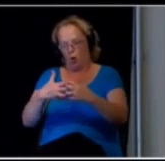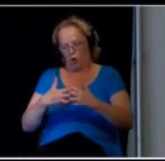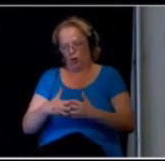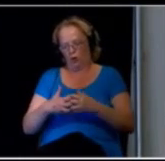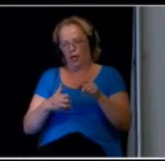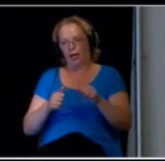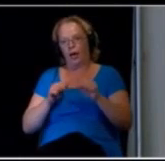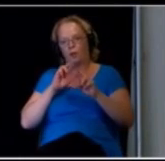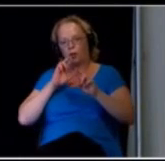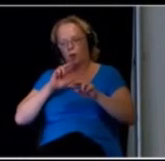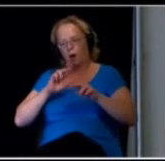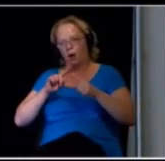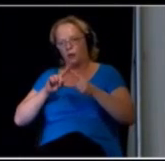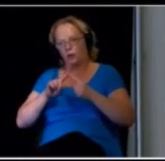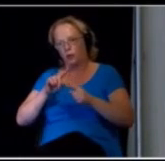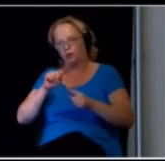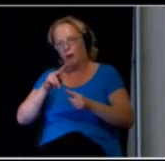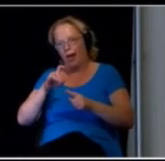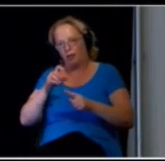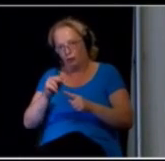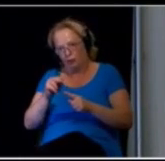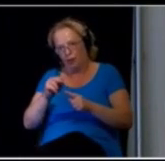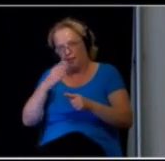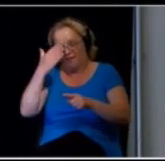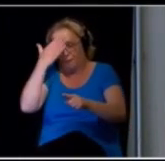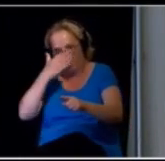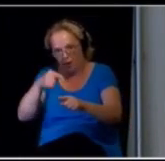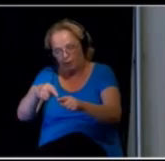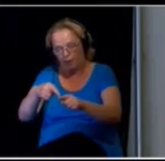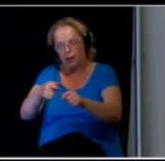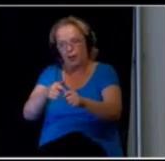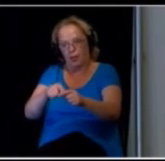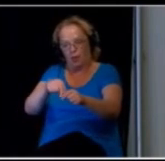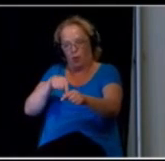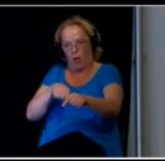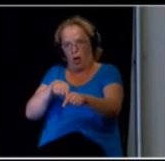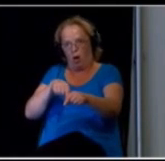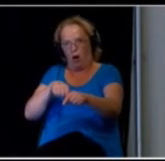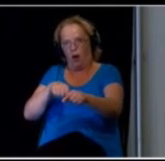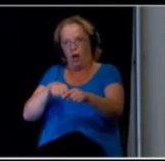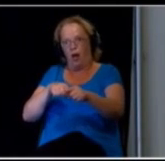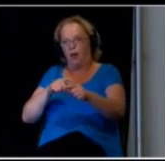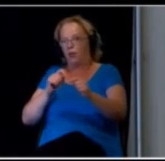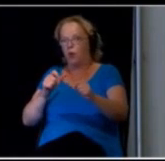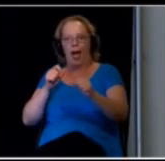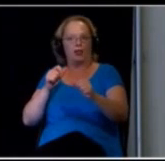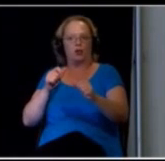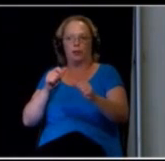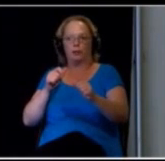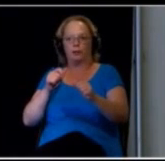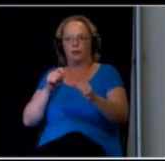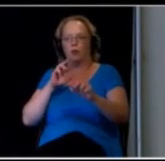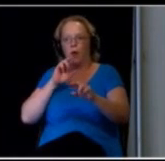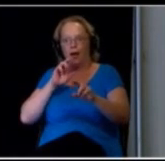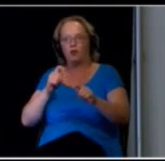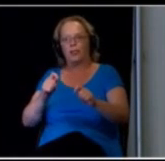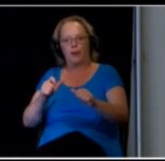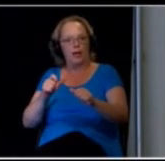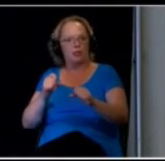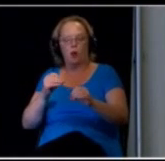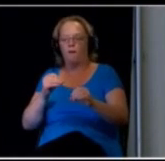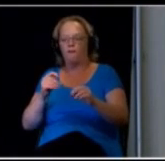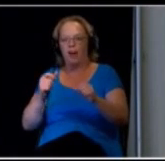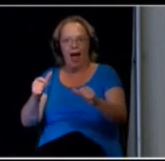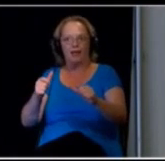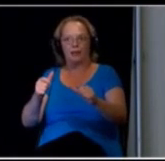react to traction at the front, traction at the rear, and the reaction speed of an electric motor is so fast that the car almost feels like it's standing still